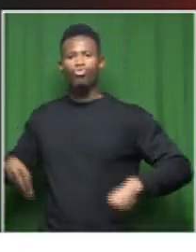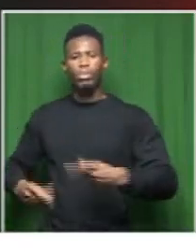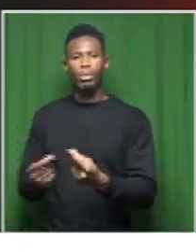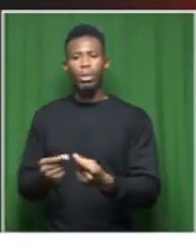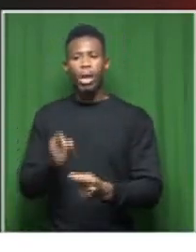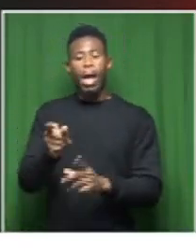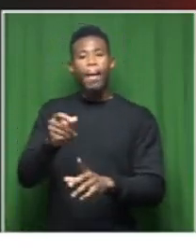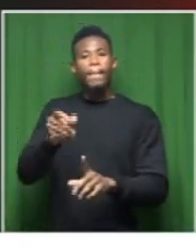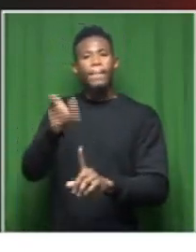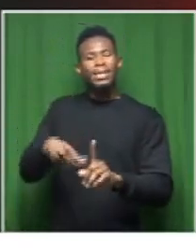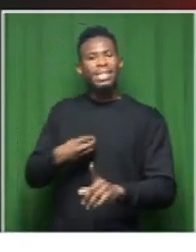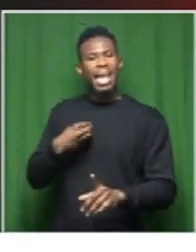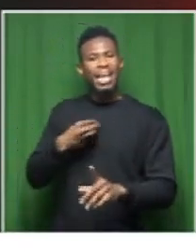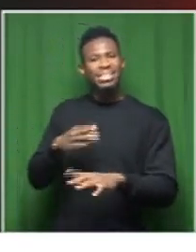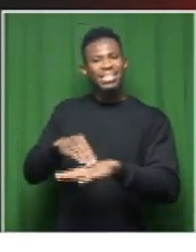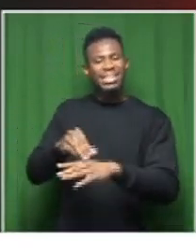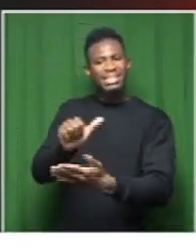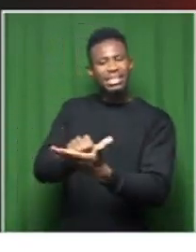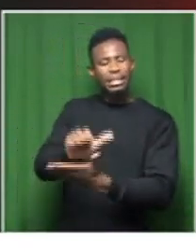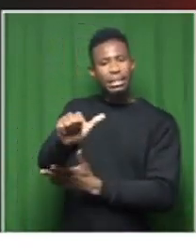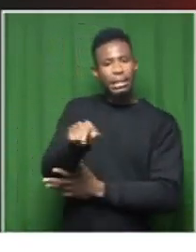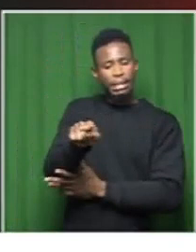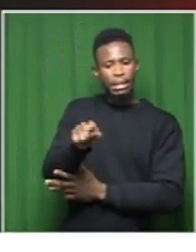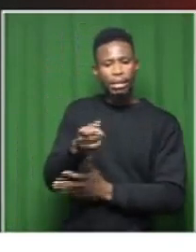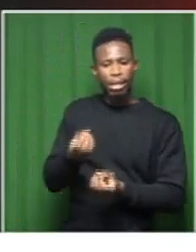young as 16 years are given